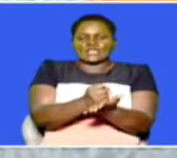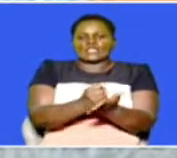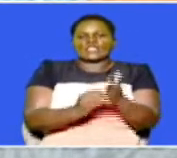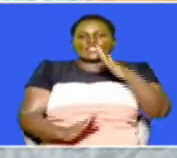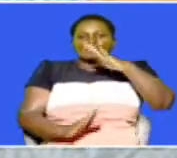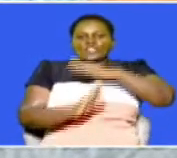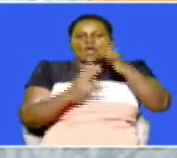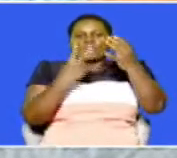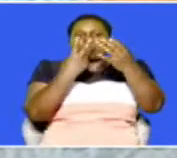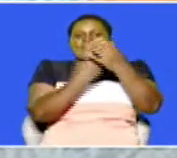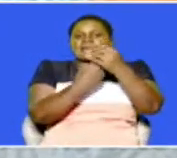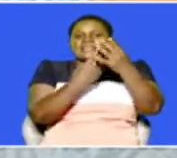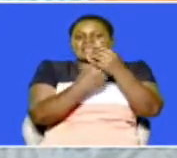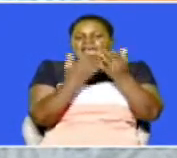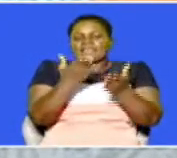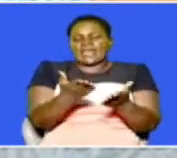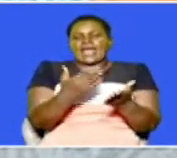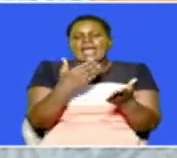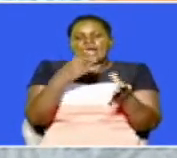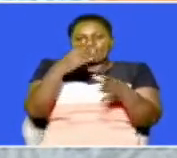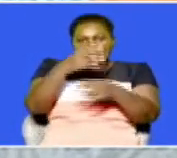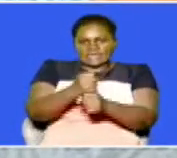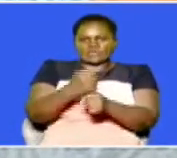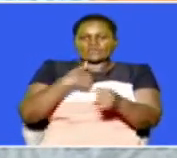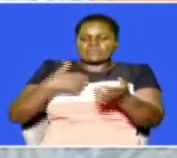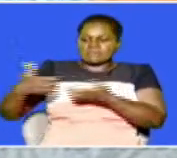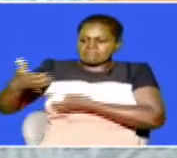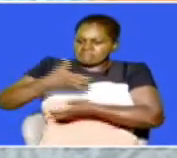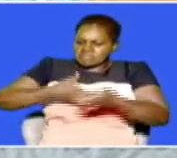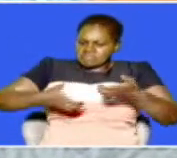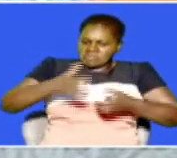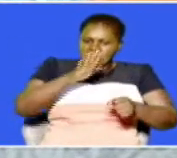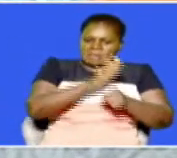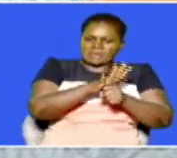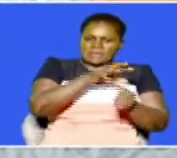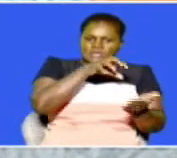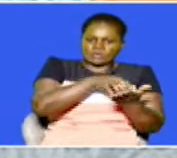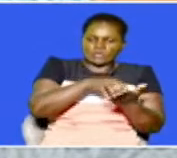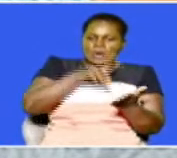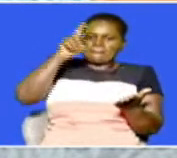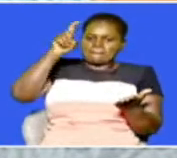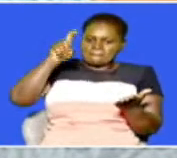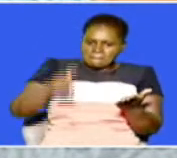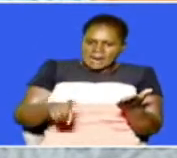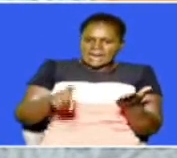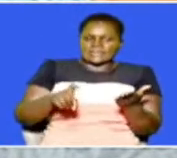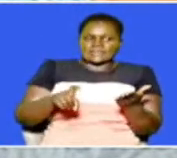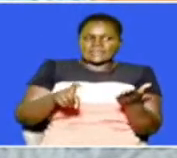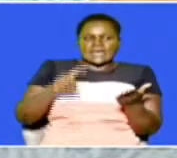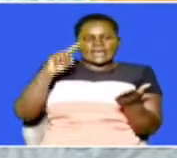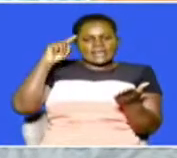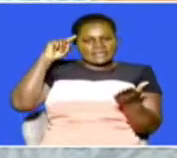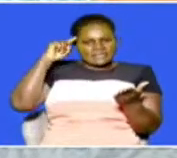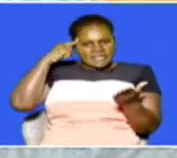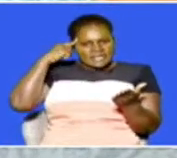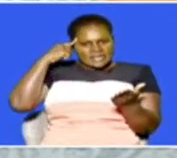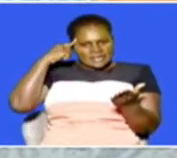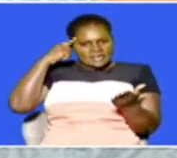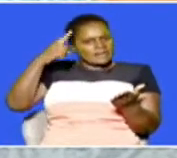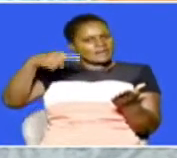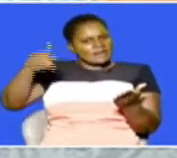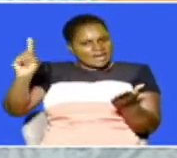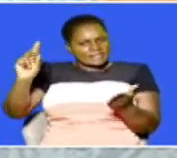partner in that law firm. So I interacted with a lot of situations where you must think on your feet.